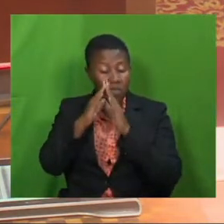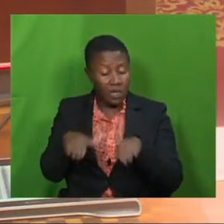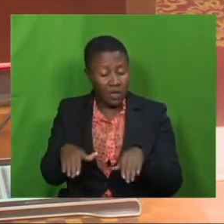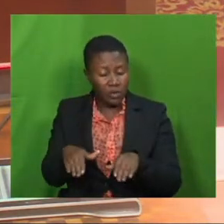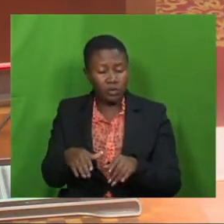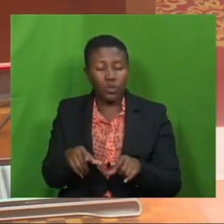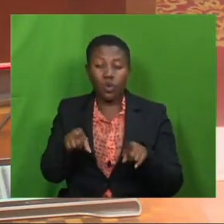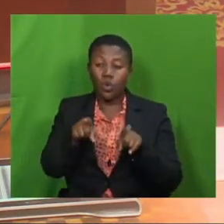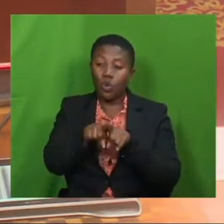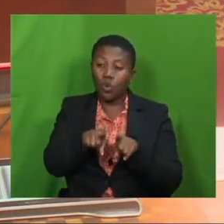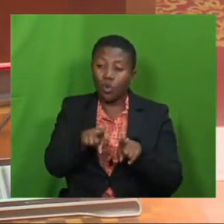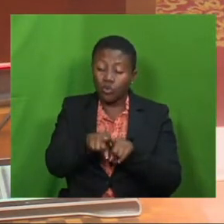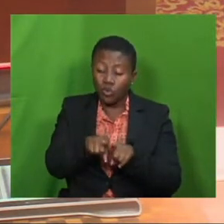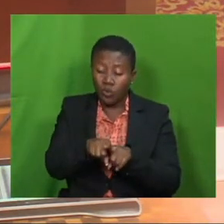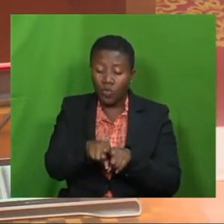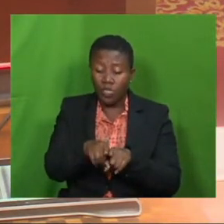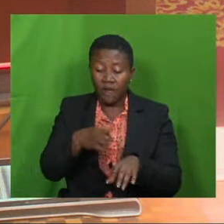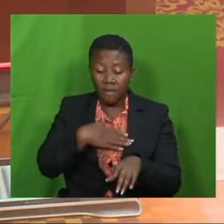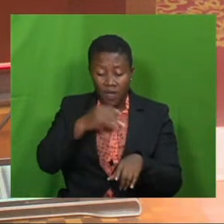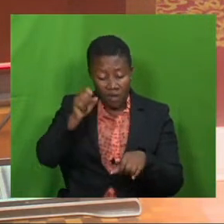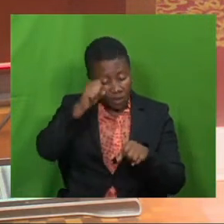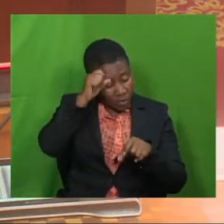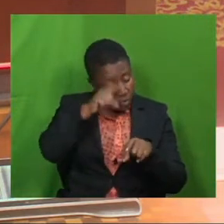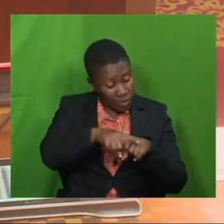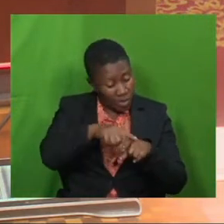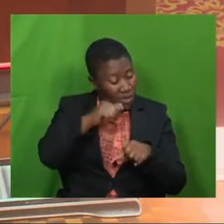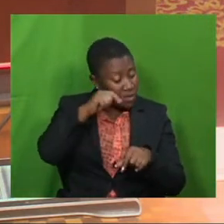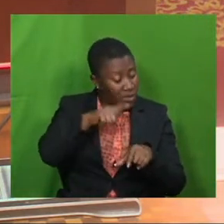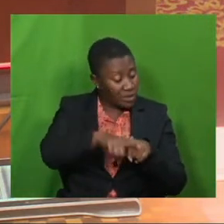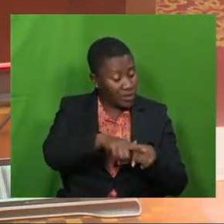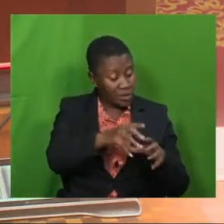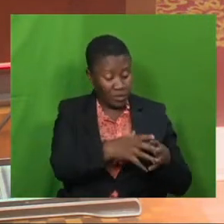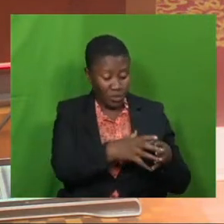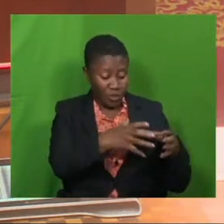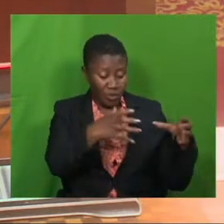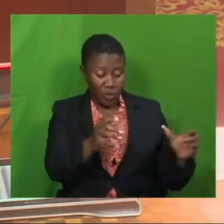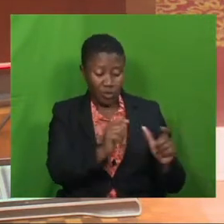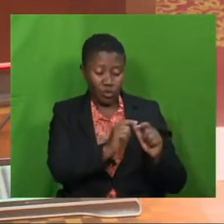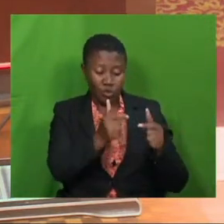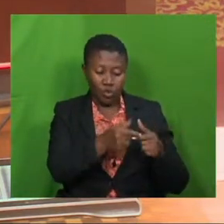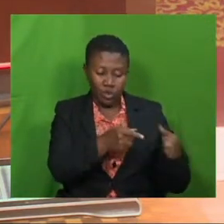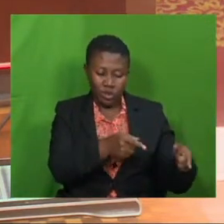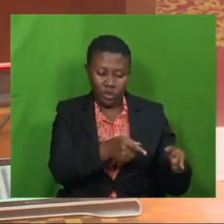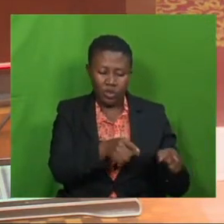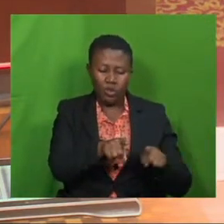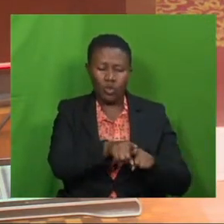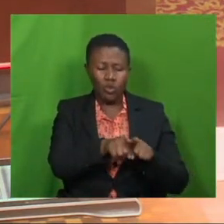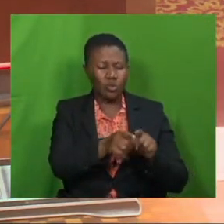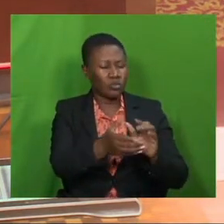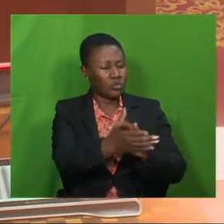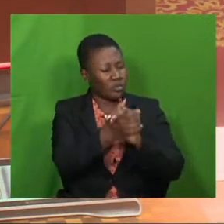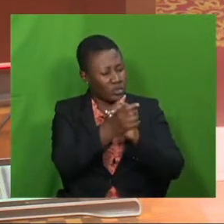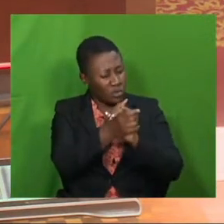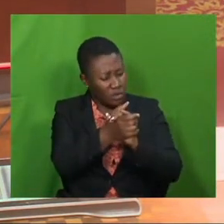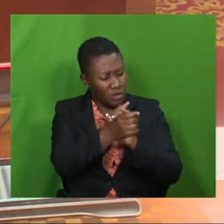Similarly, my colleagues from the Majority Caucus also deserve tons of commendation for their high